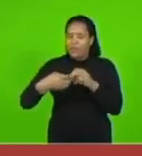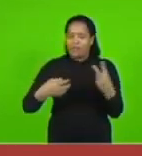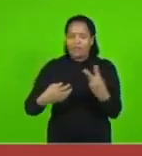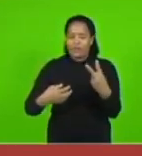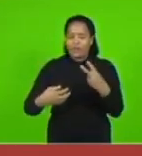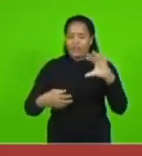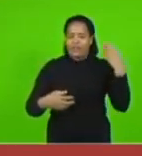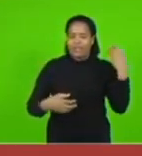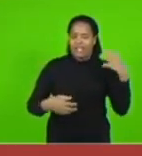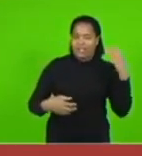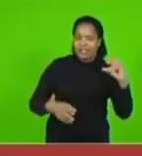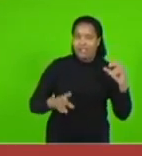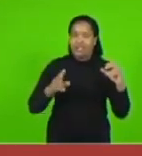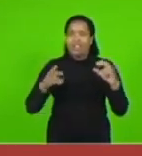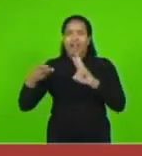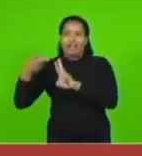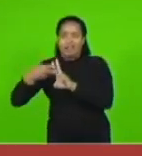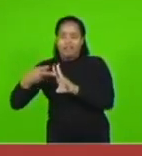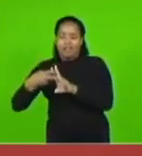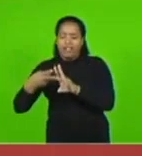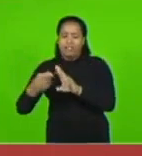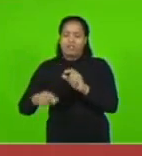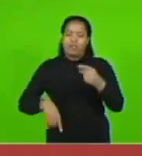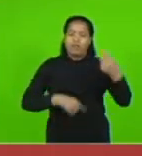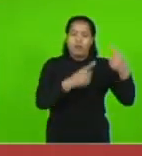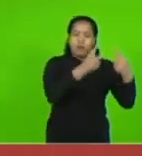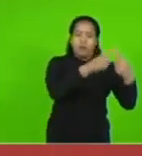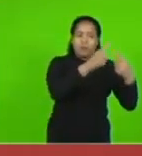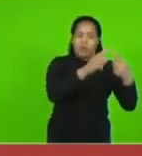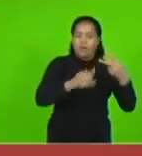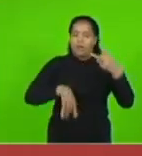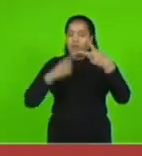And in a region very close,